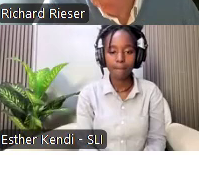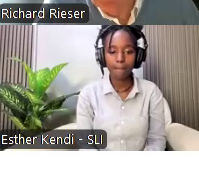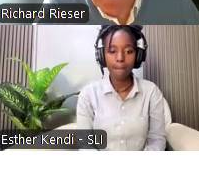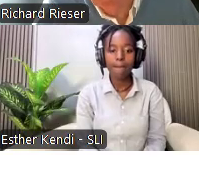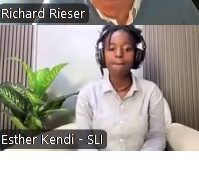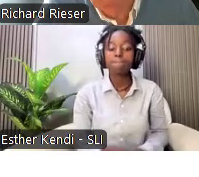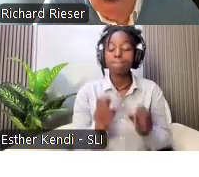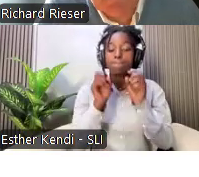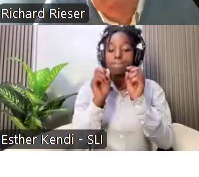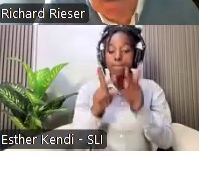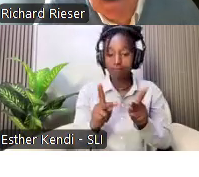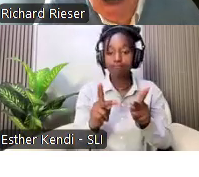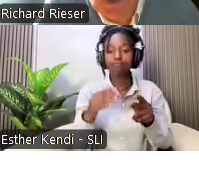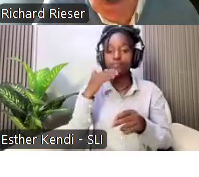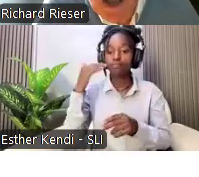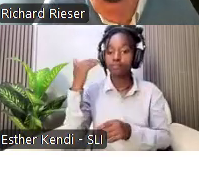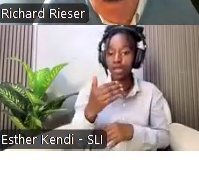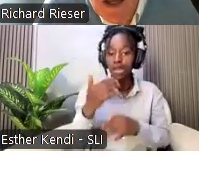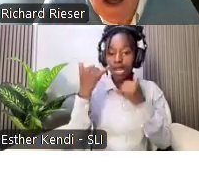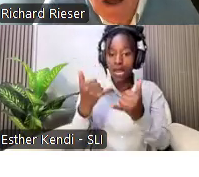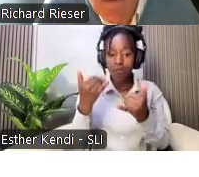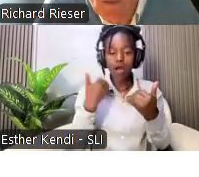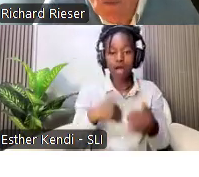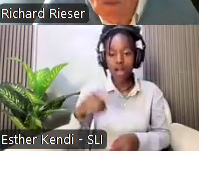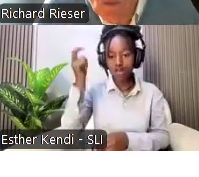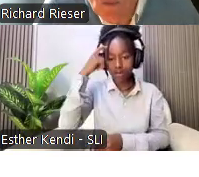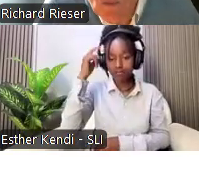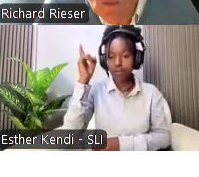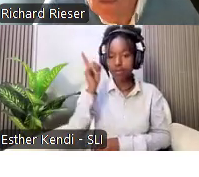So if we can cut that presentation now,